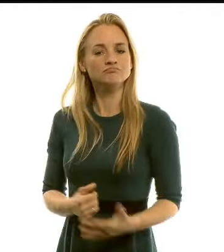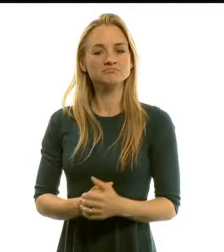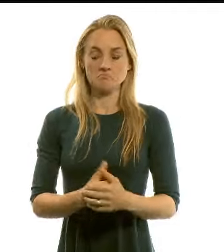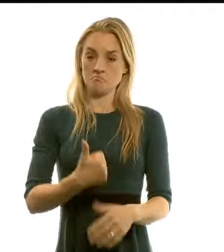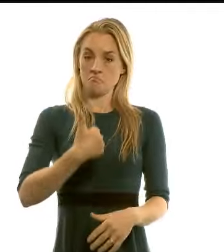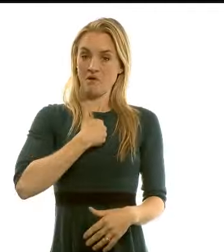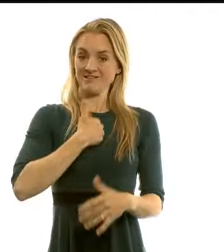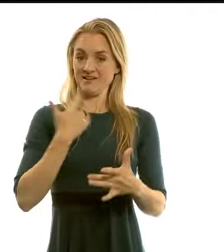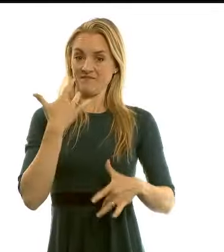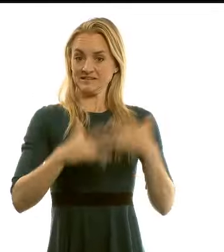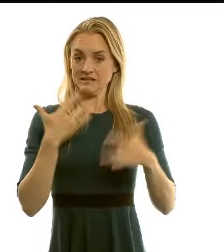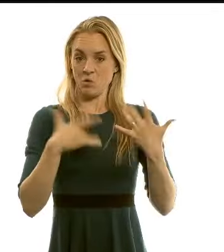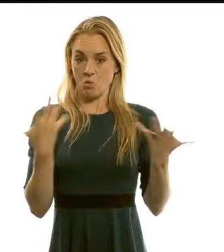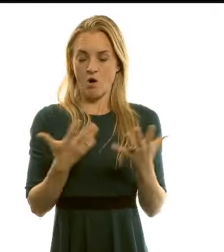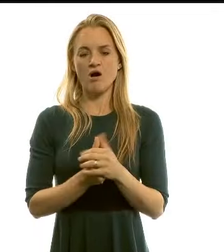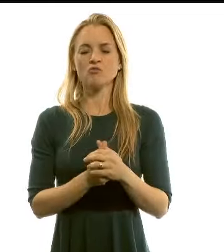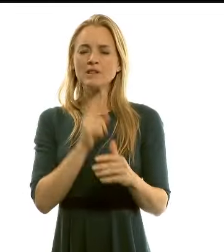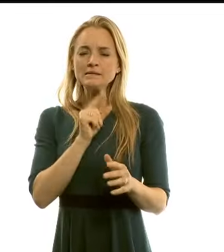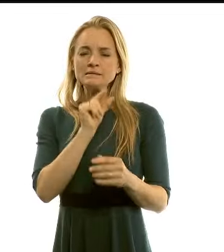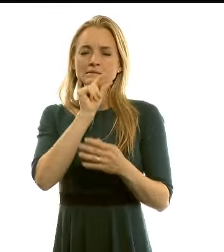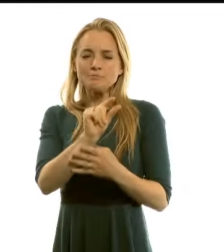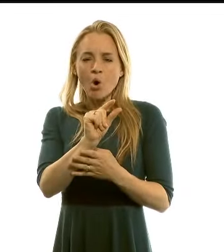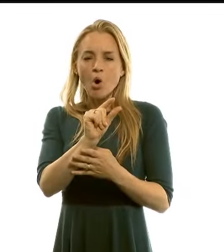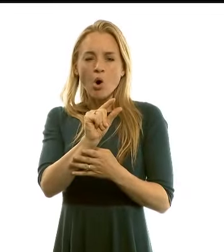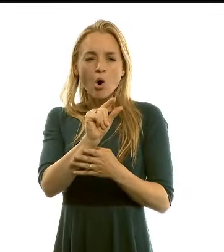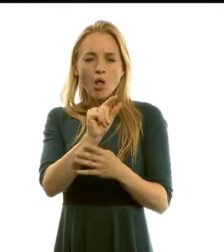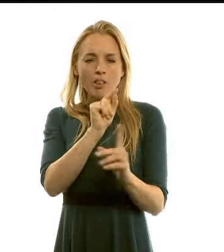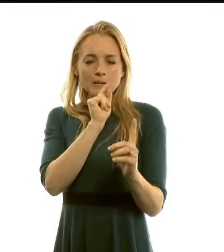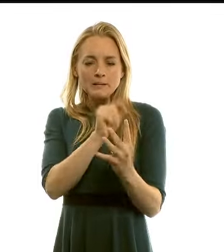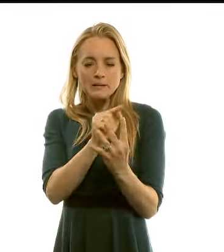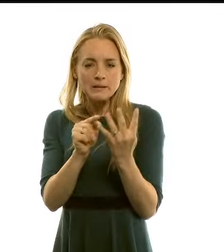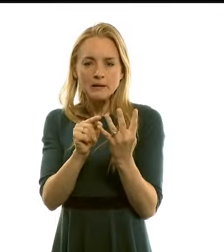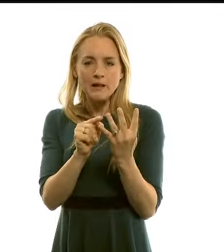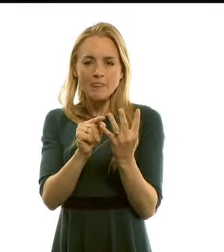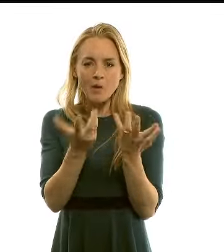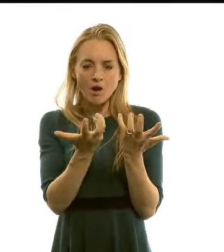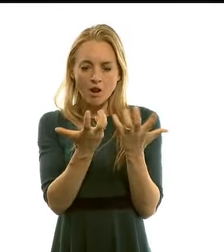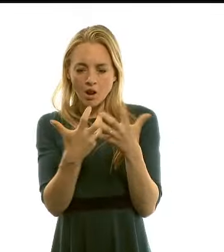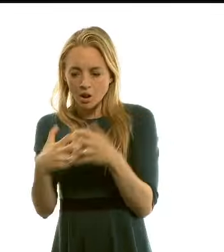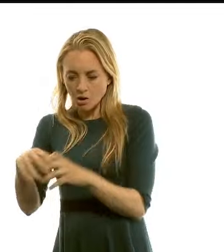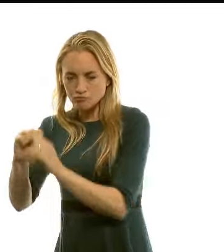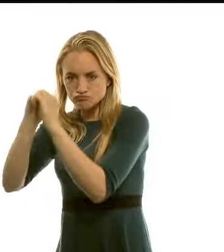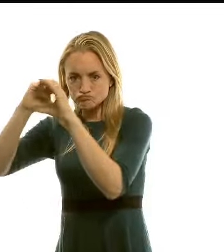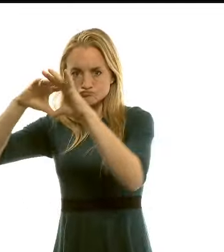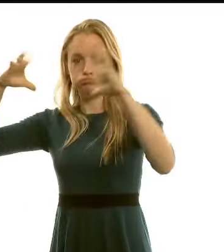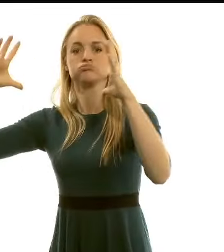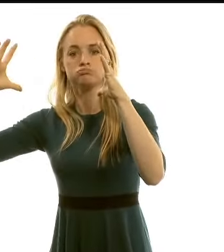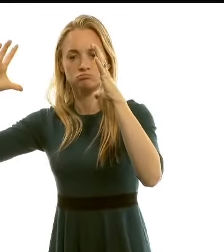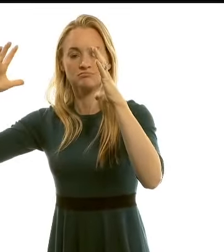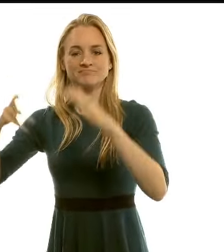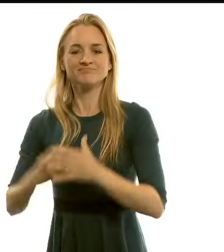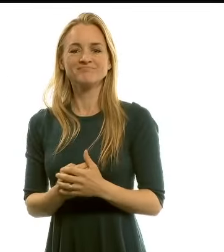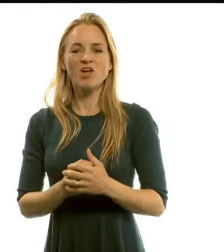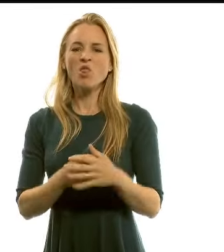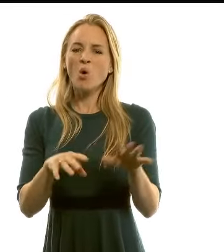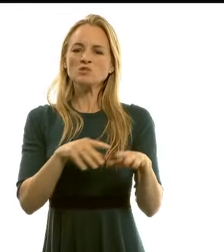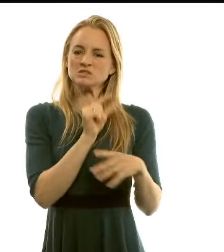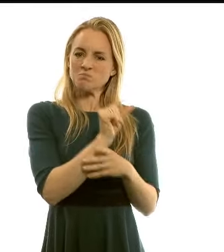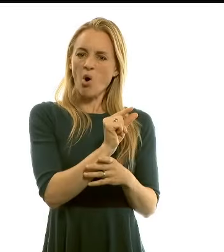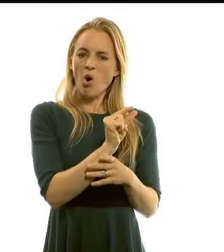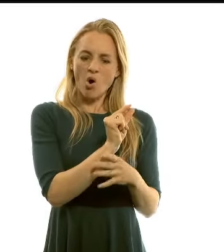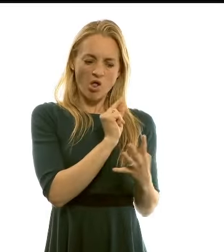form a larger whole. And I regret having joined you. Those details, they're actually really similar to LEGO bricks. And you